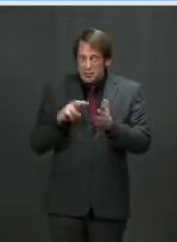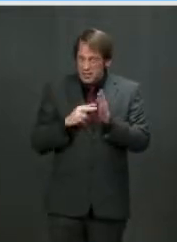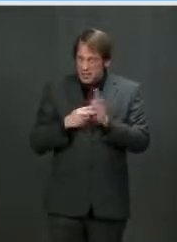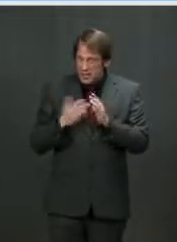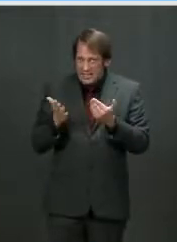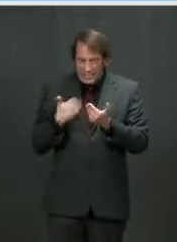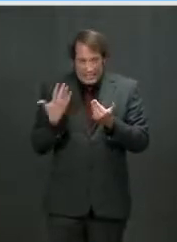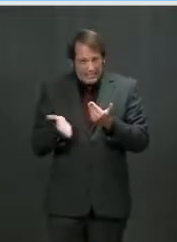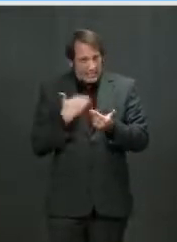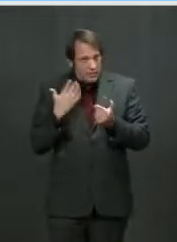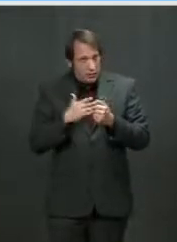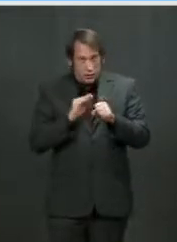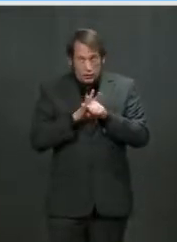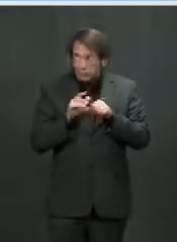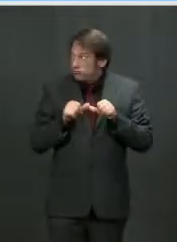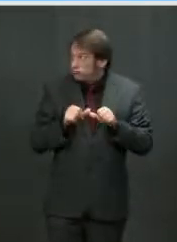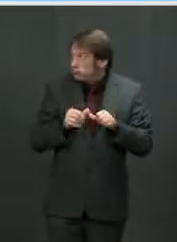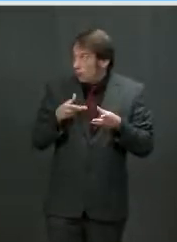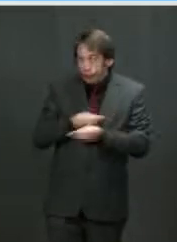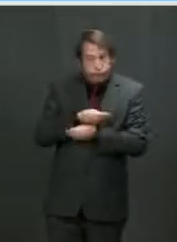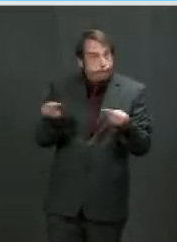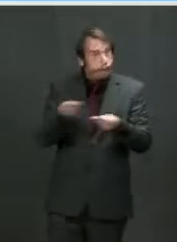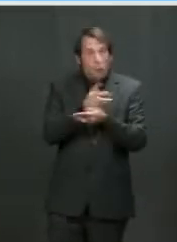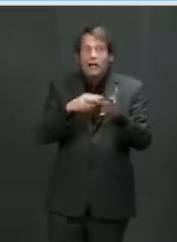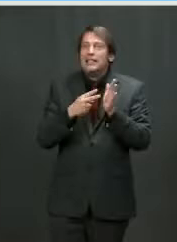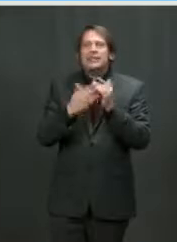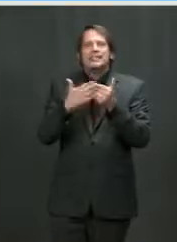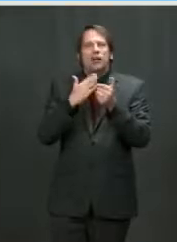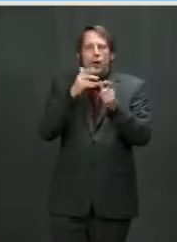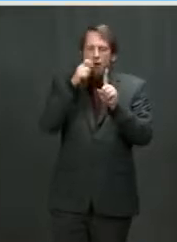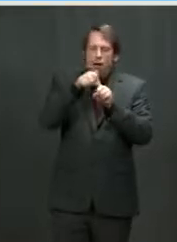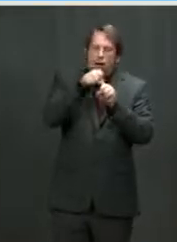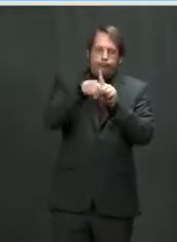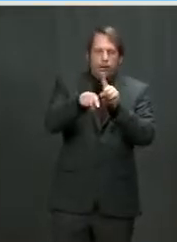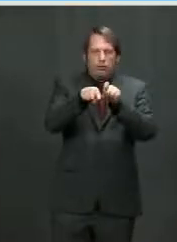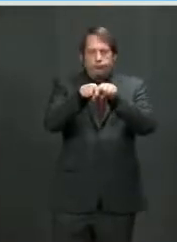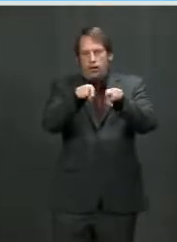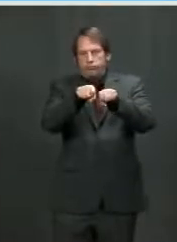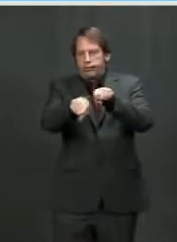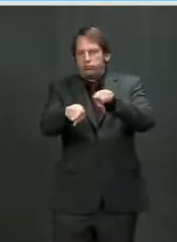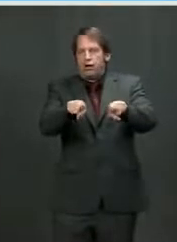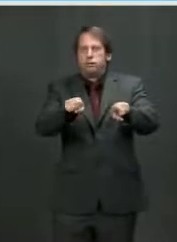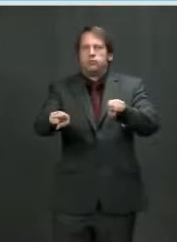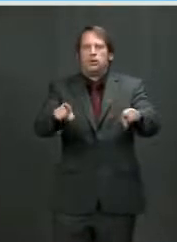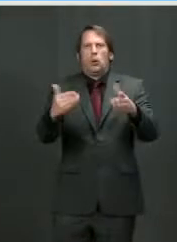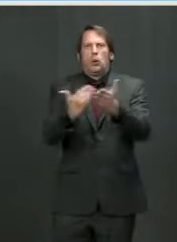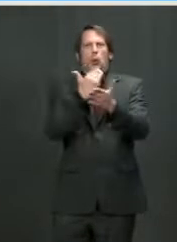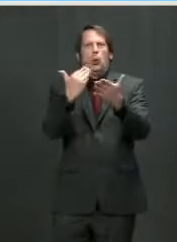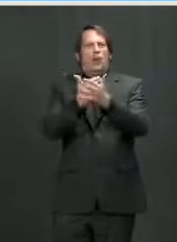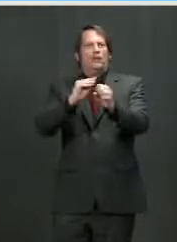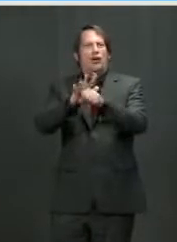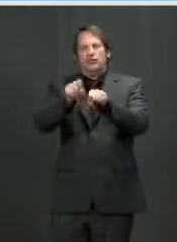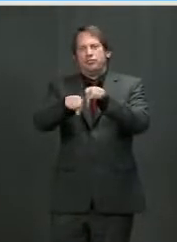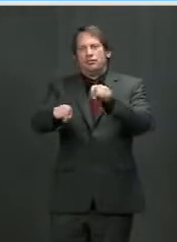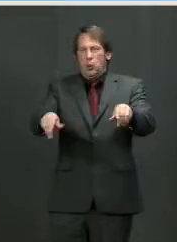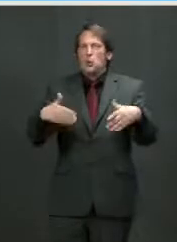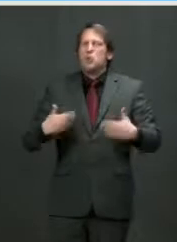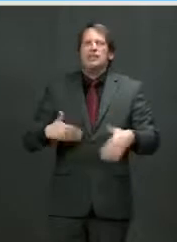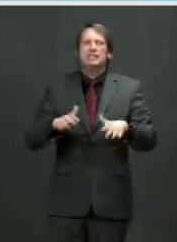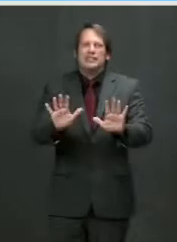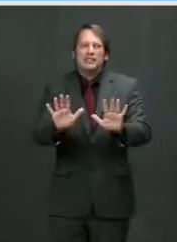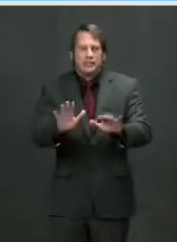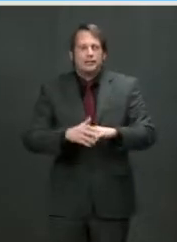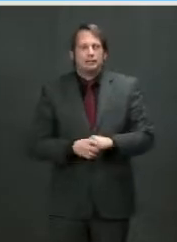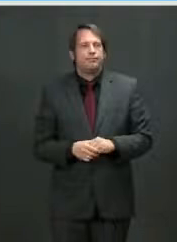spread. And so we're just watching this very carefully. Great. Any reflections, Dr. Fauci, on that question?